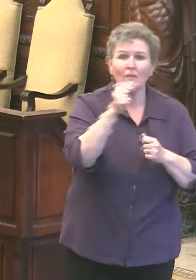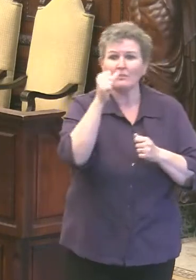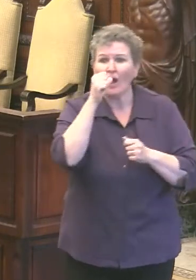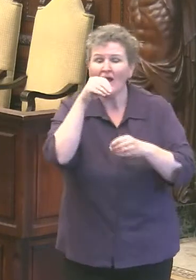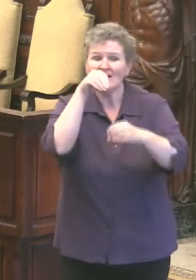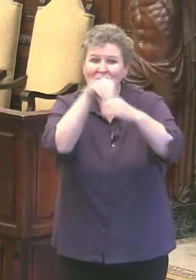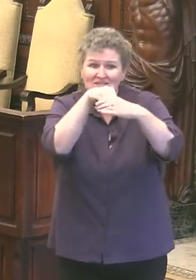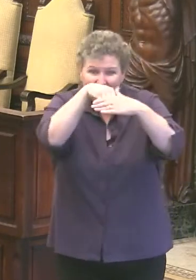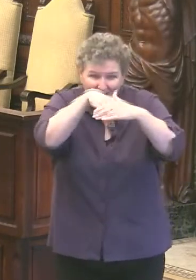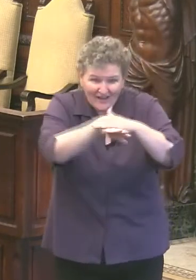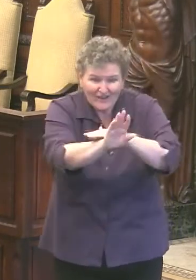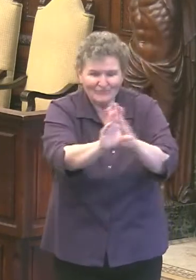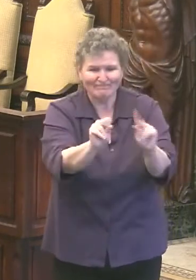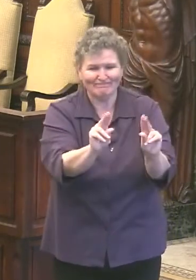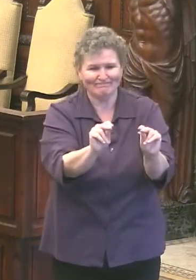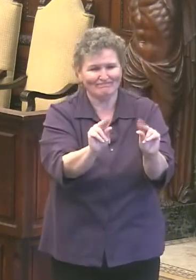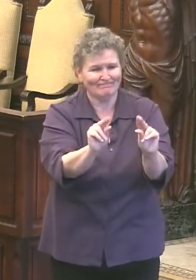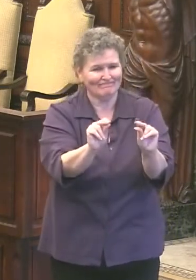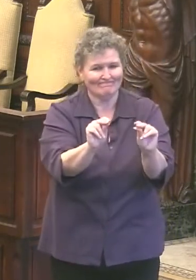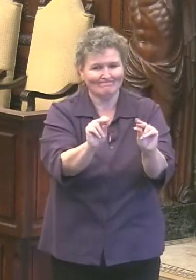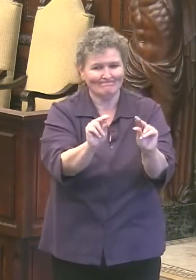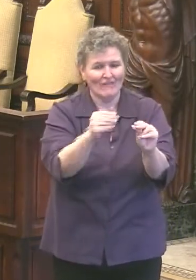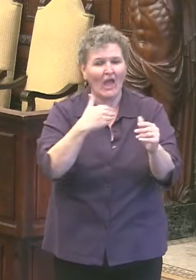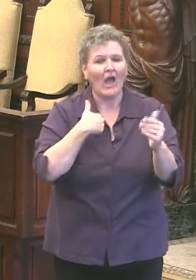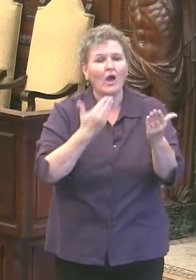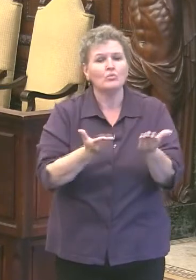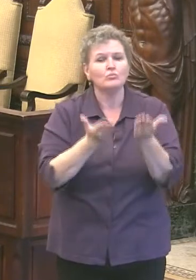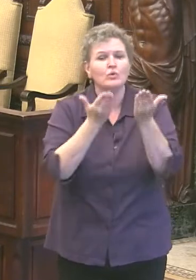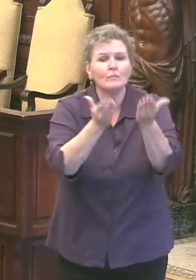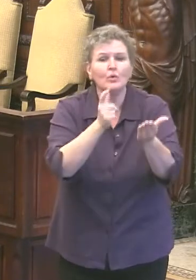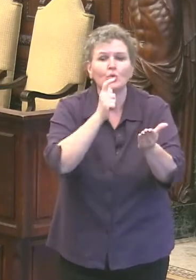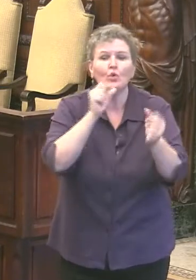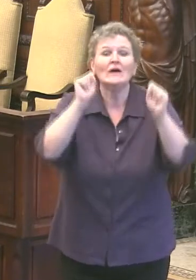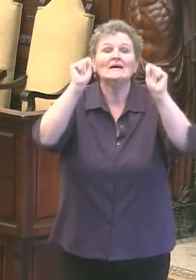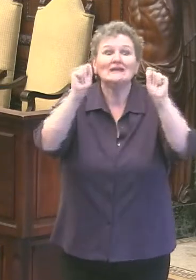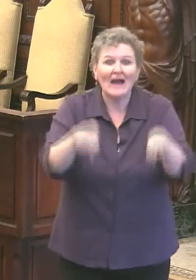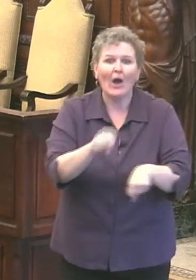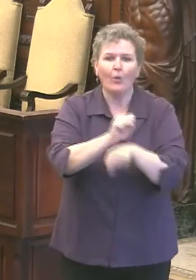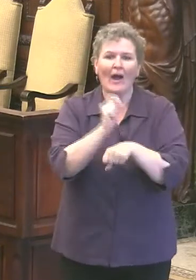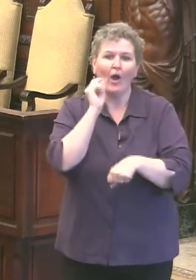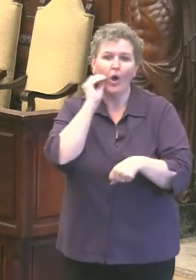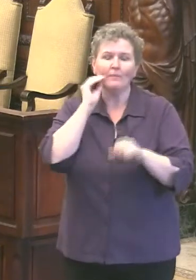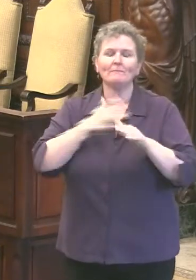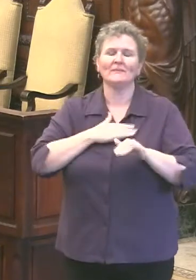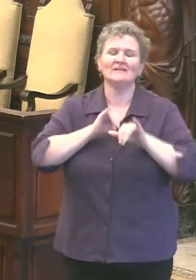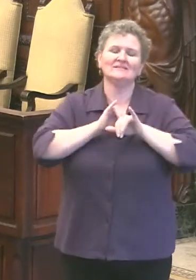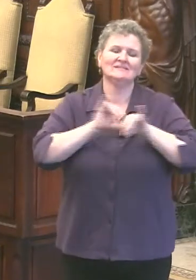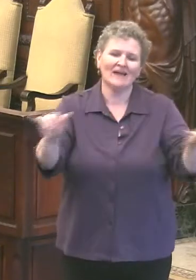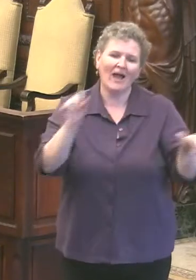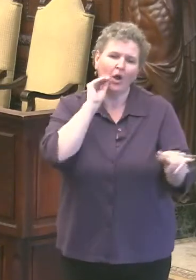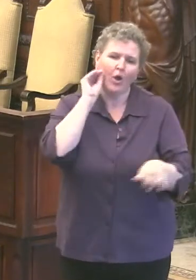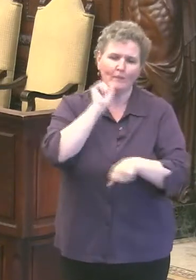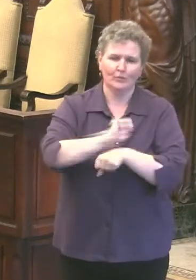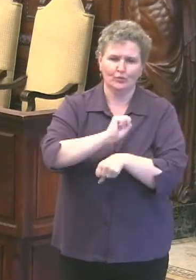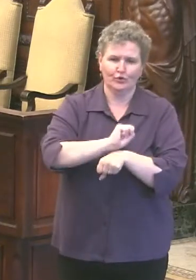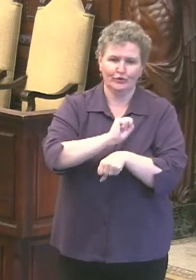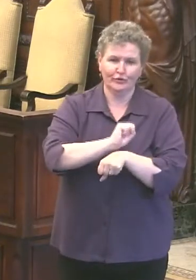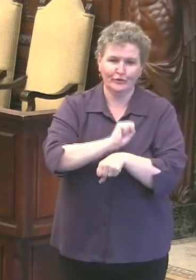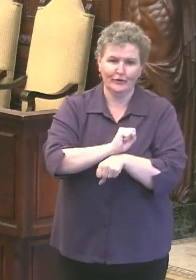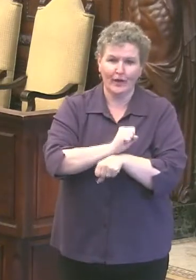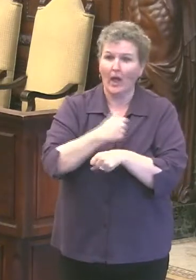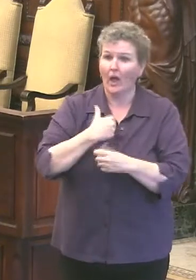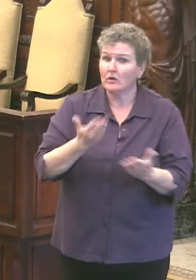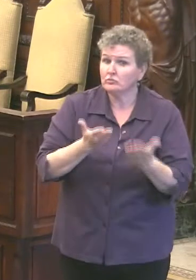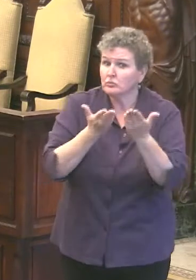Philadelphia. We are recommending that everyone who can work remotely continue to do so. And I would recommend that people